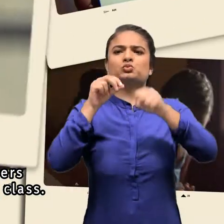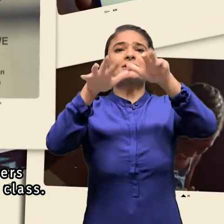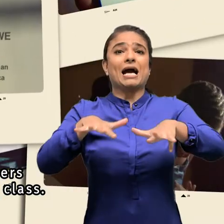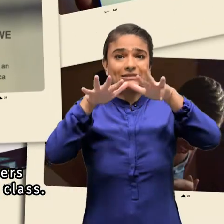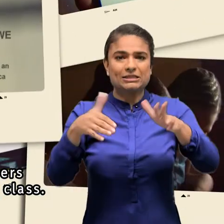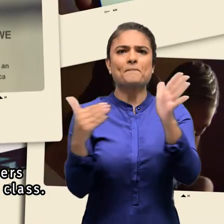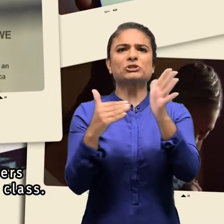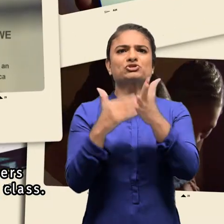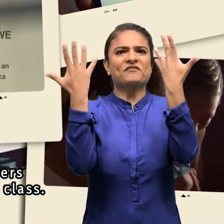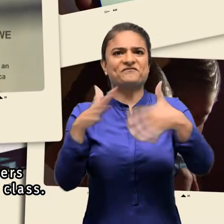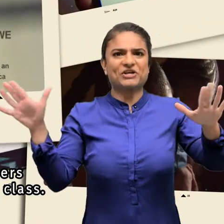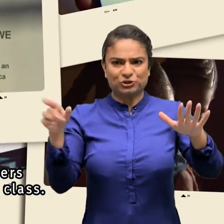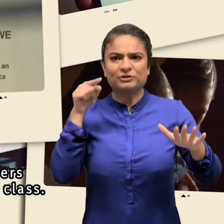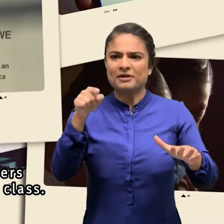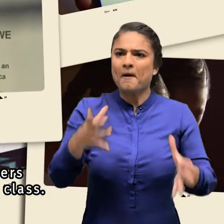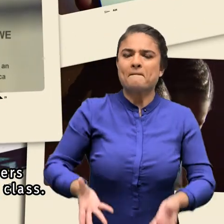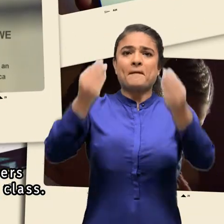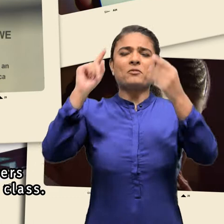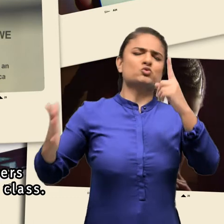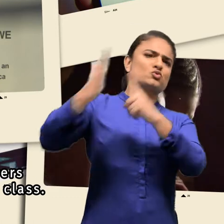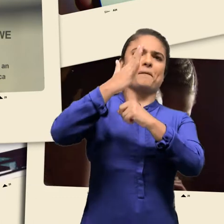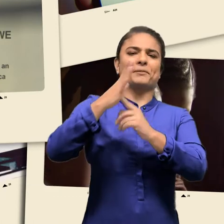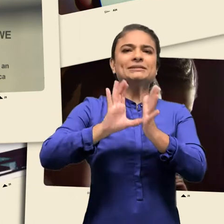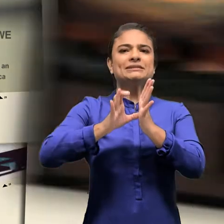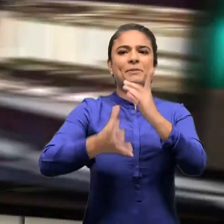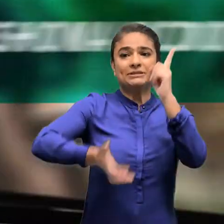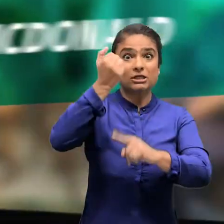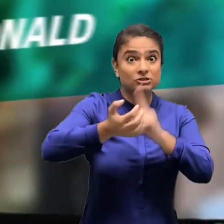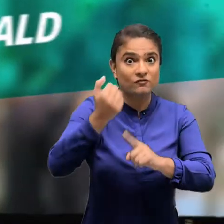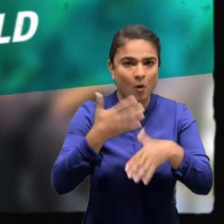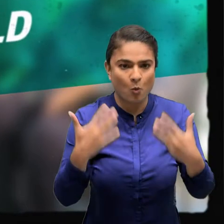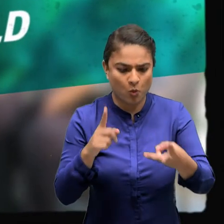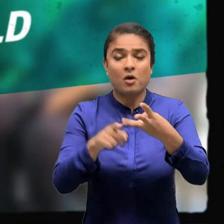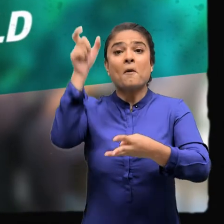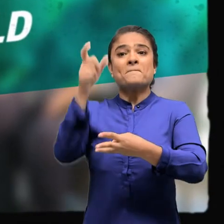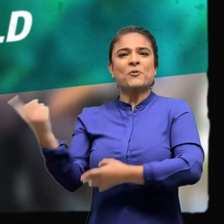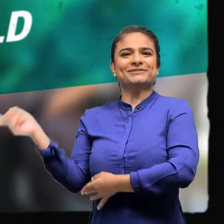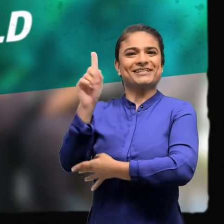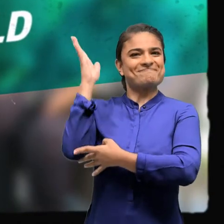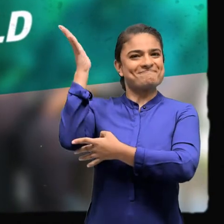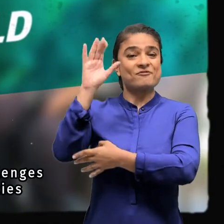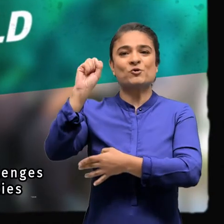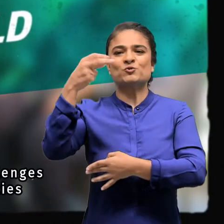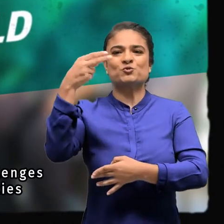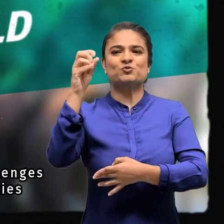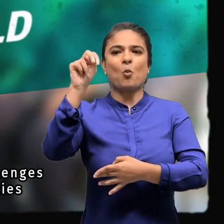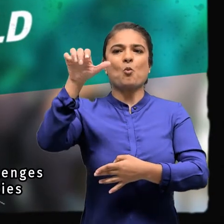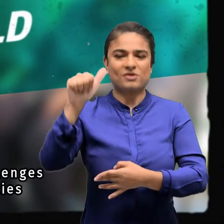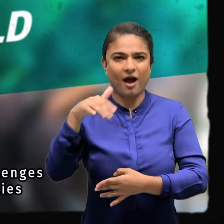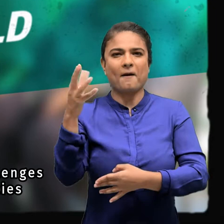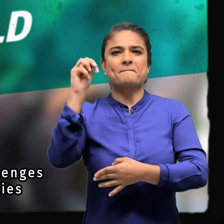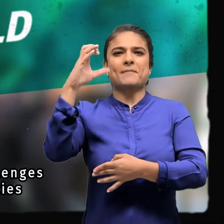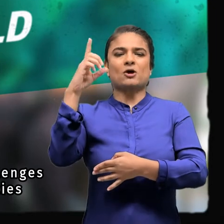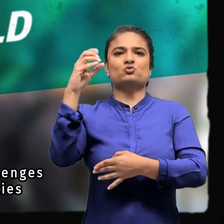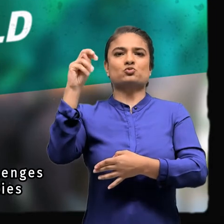with disabilities in the 2019 matric class. Our guest for today is Shona MacDonald, and we will be